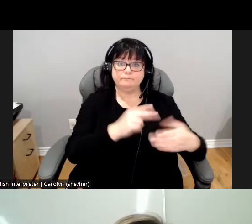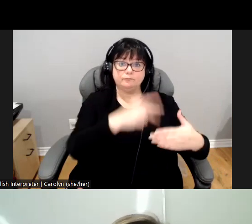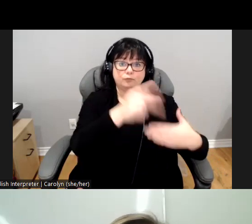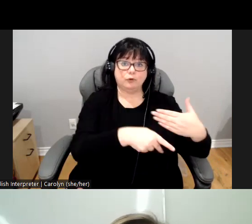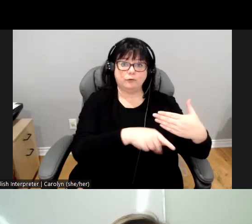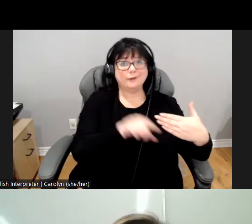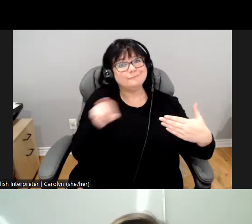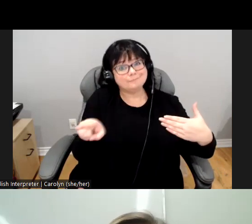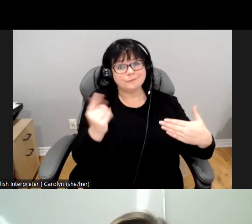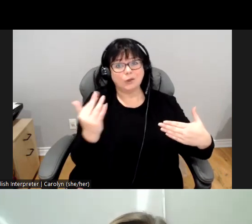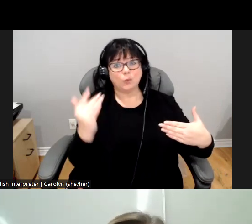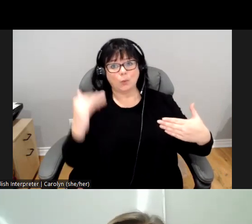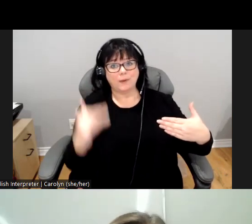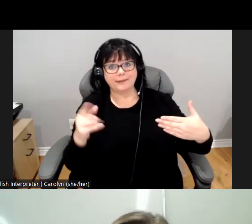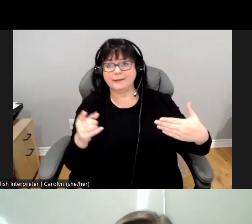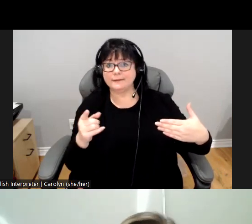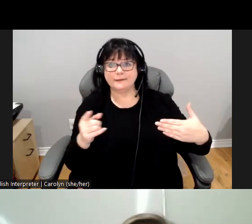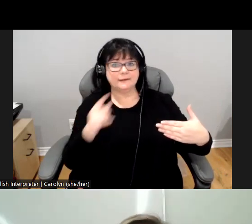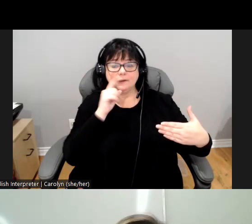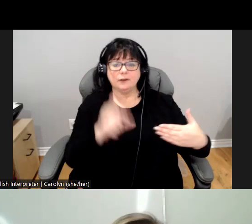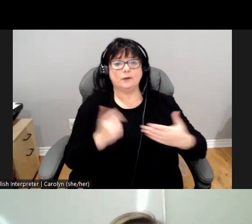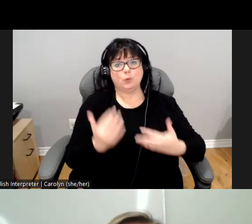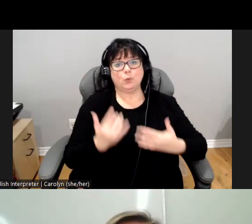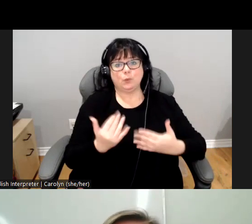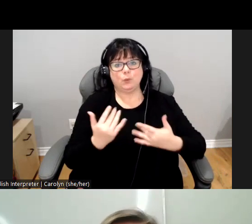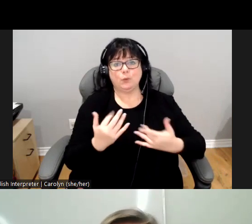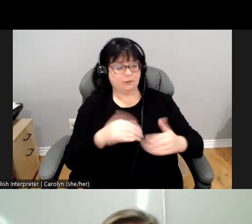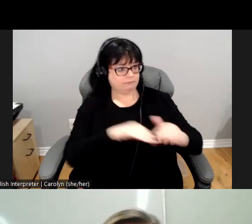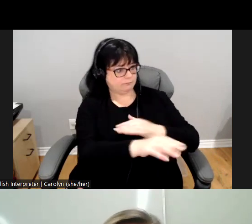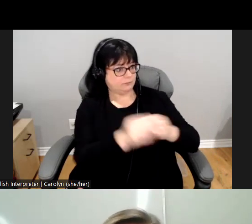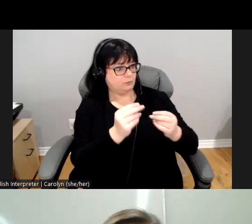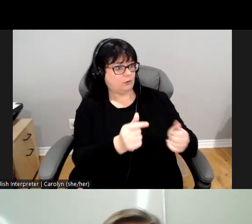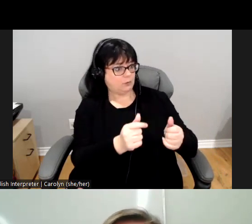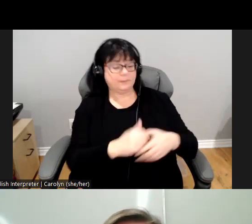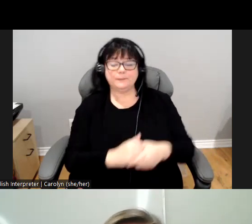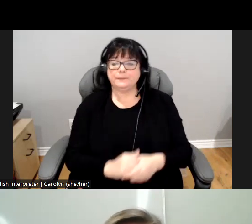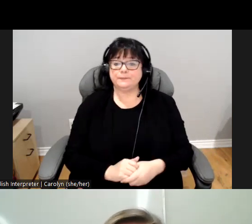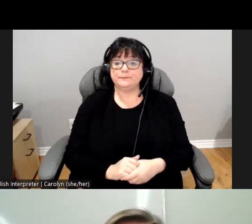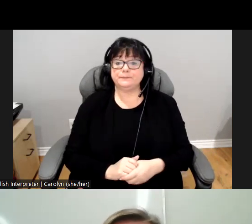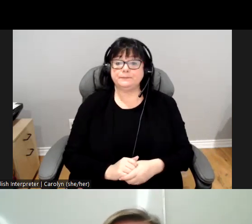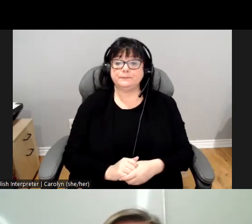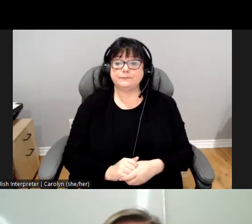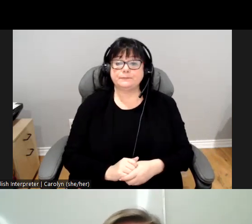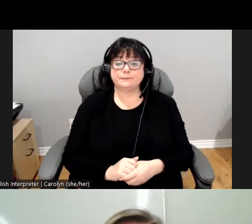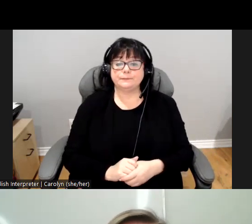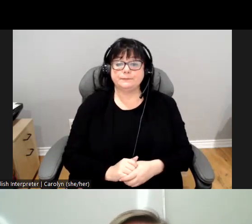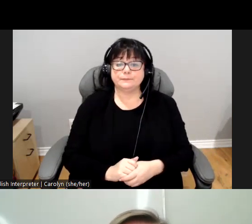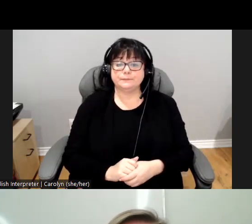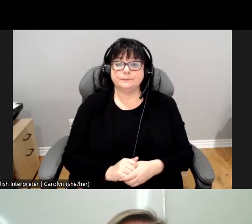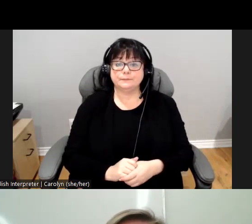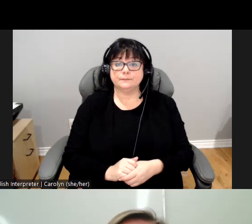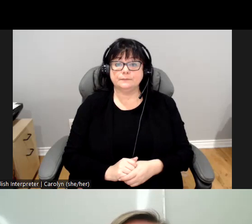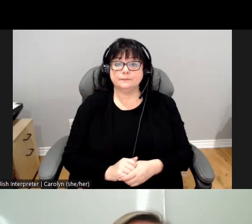that they don't have to wait forever to get into programming. One of the one of the things that we found, and this